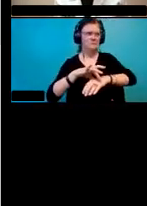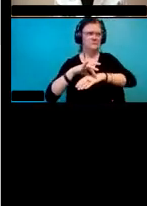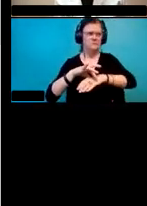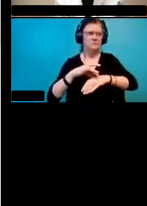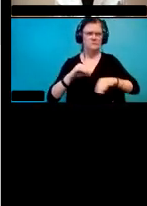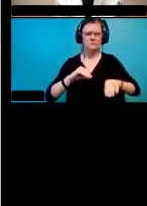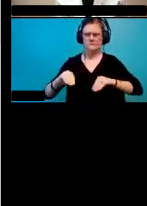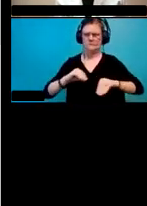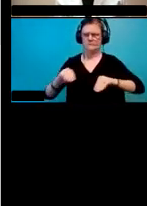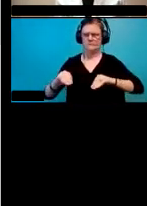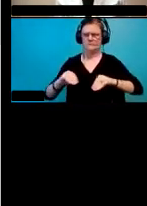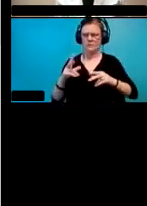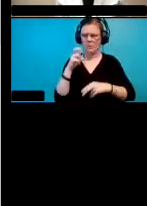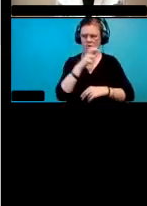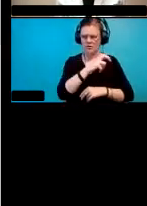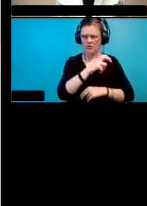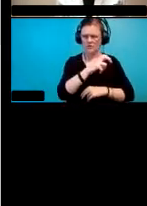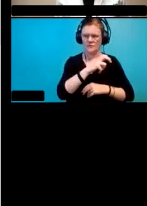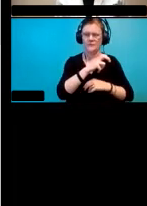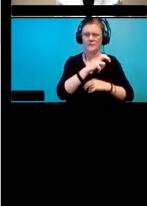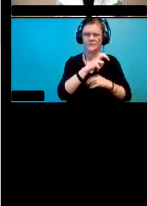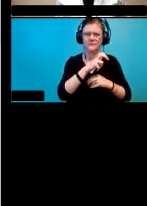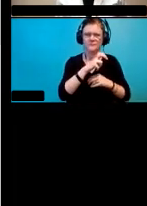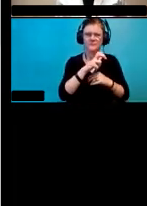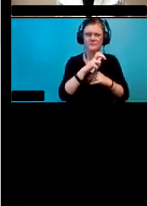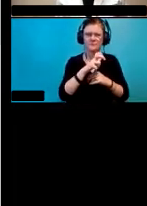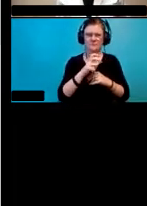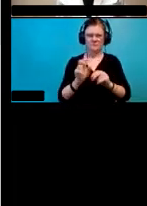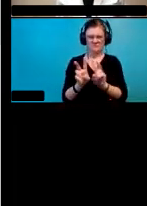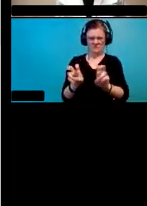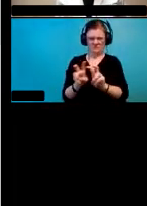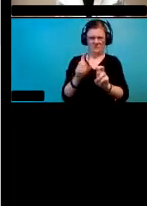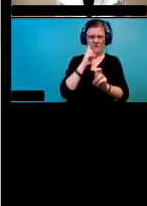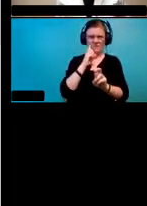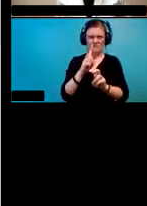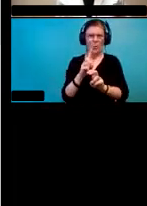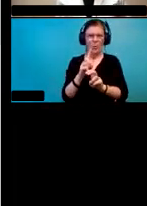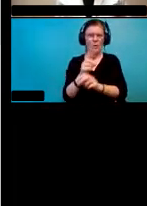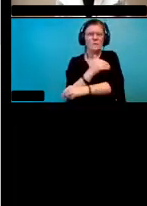around. So we're assessing for rigidity.